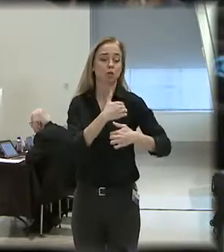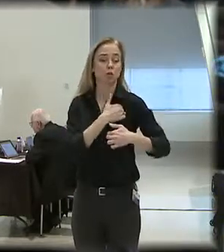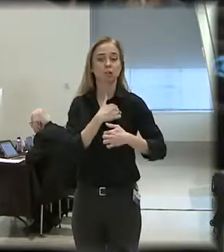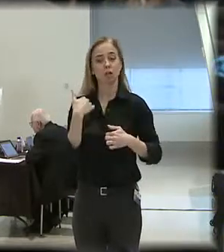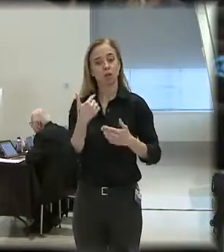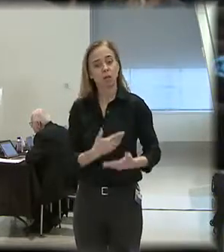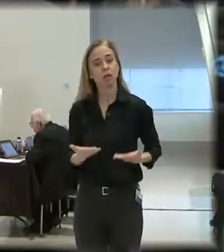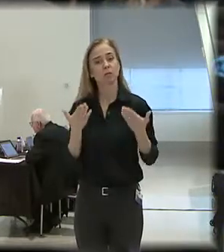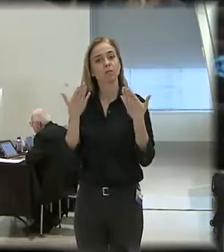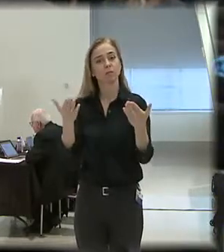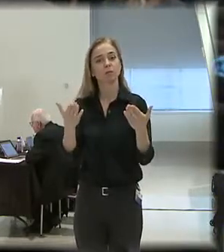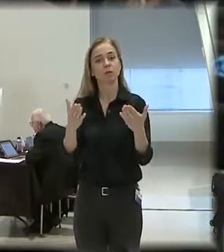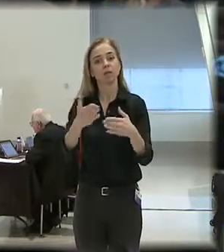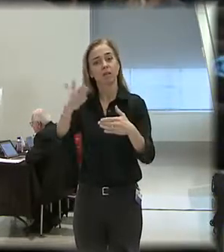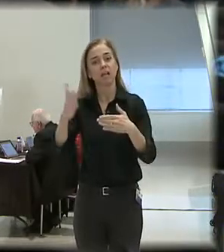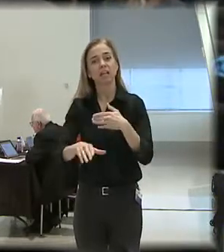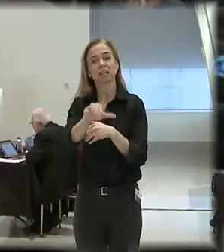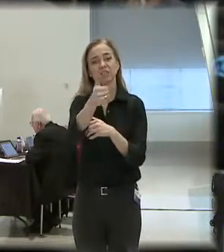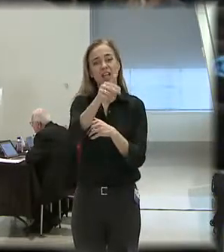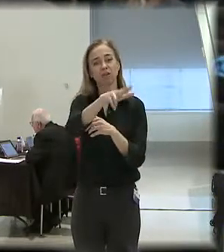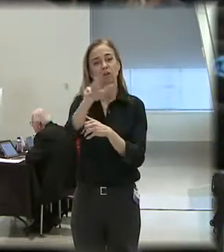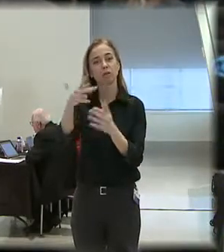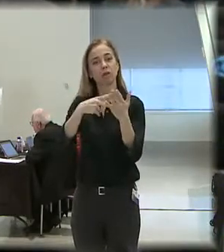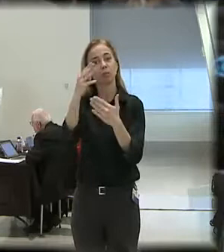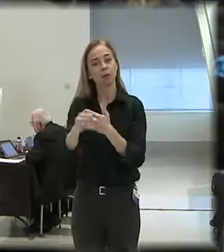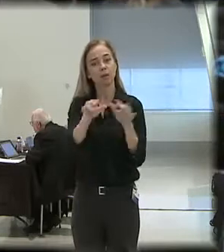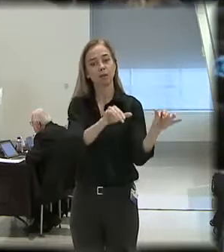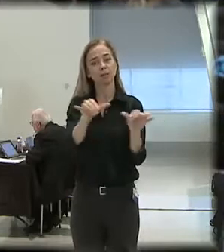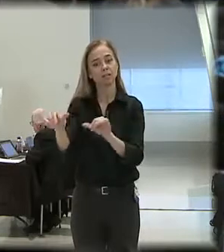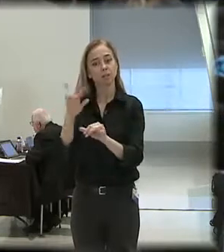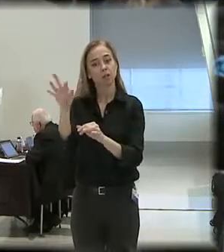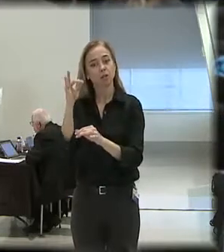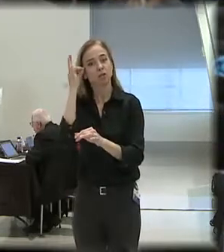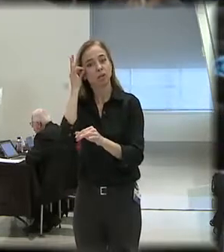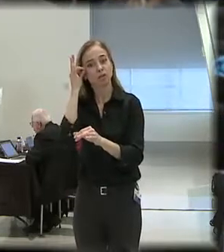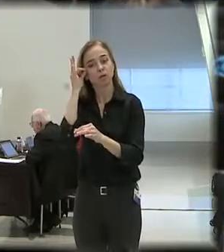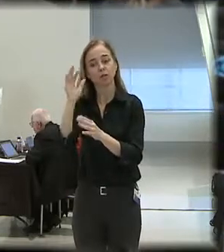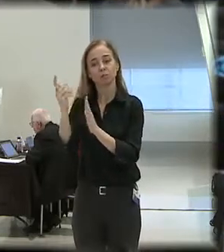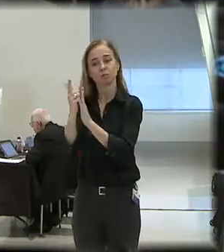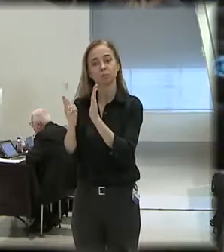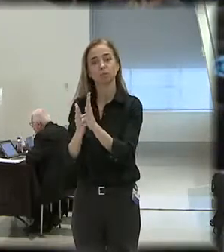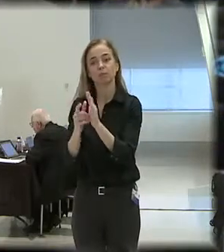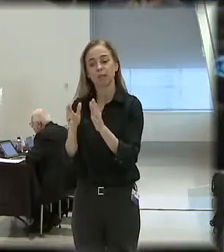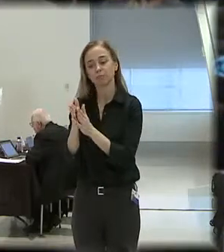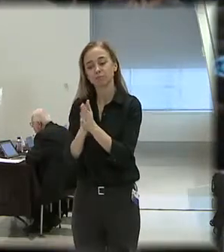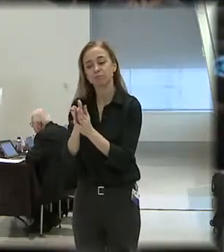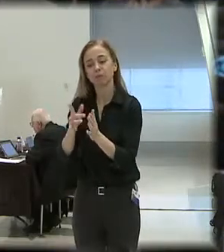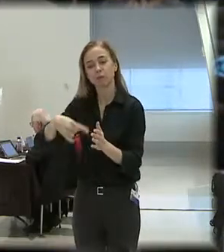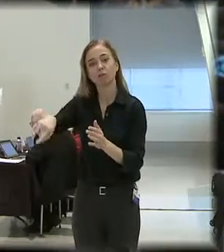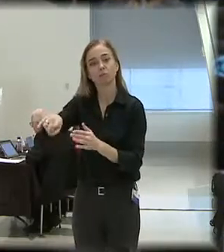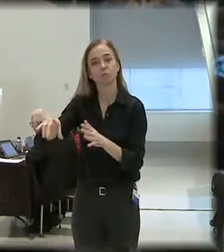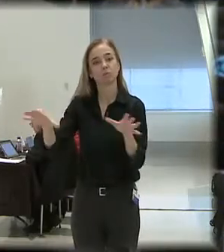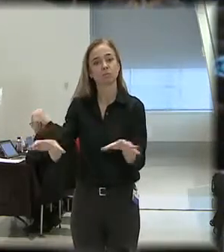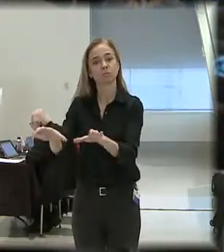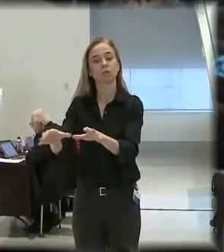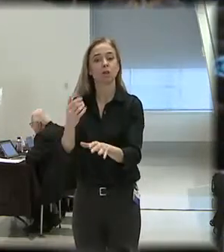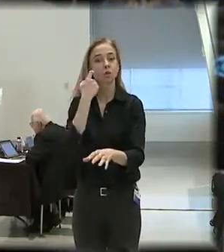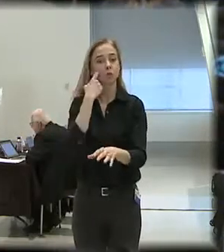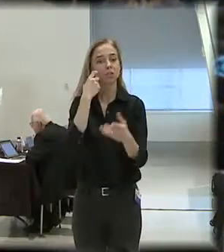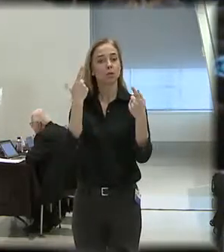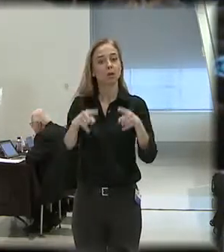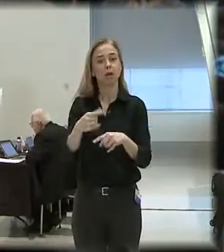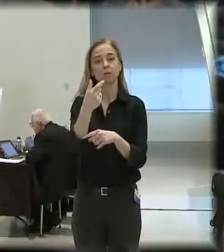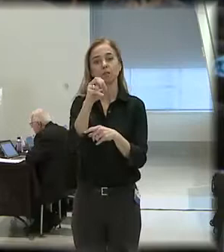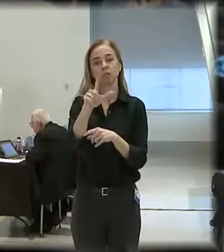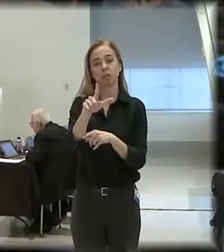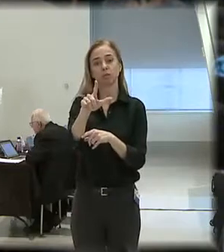to the 1033 program and similar federal initiatives that fuel police militarization. The latest action by Attorney General Holder